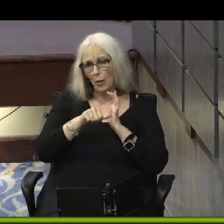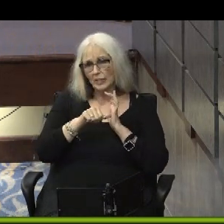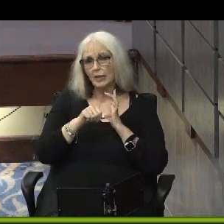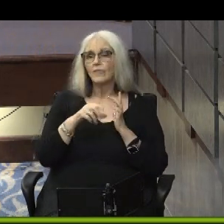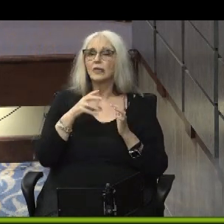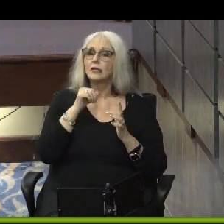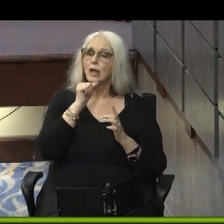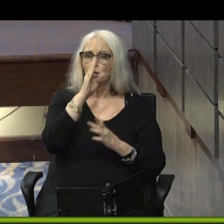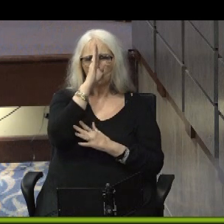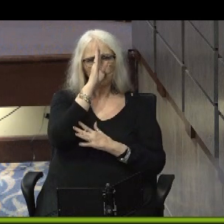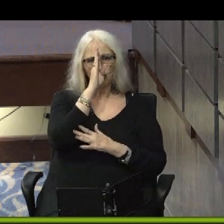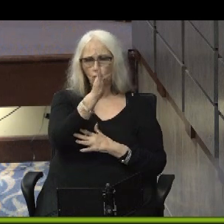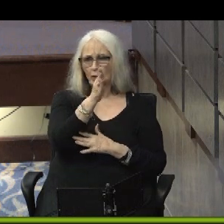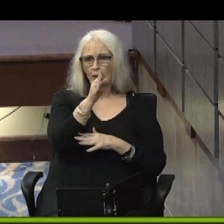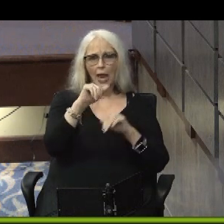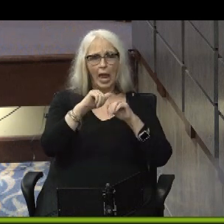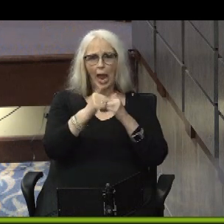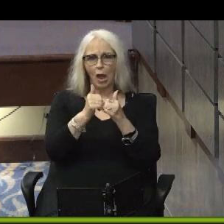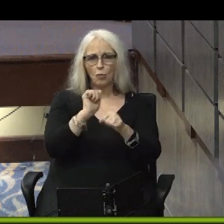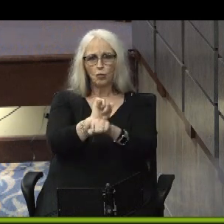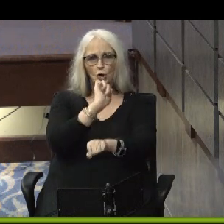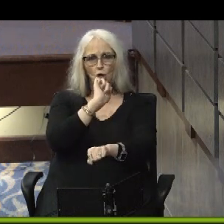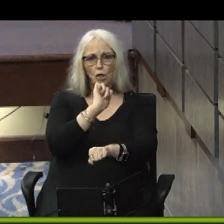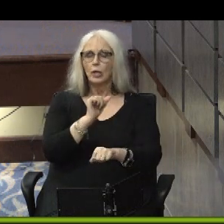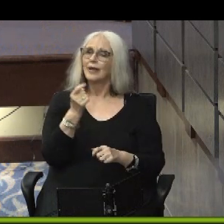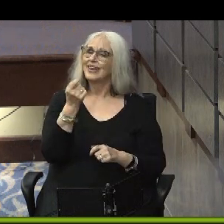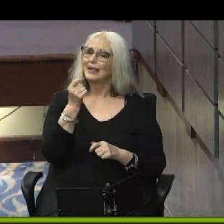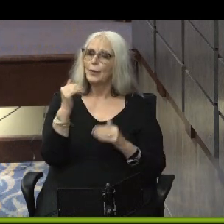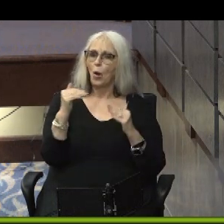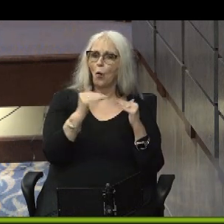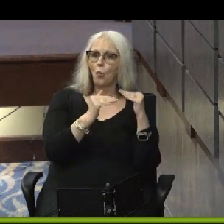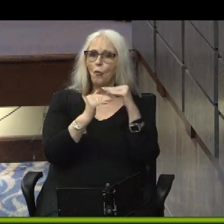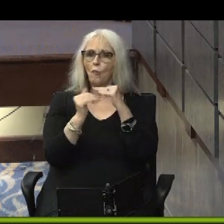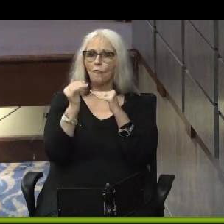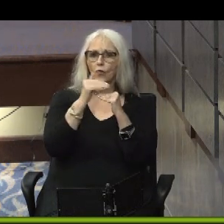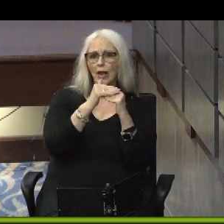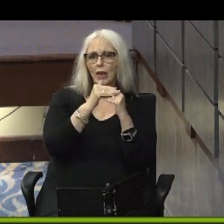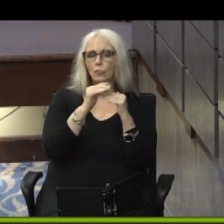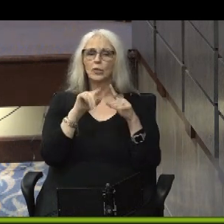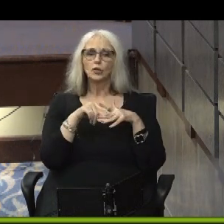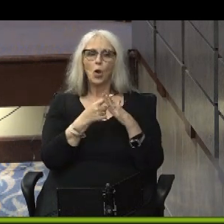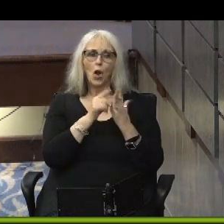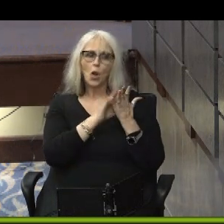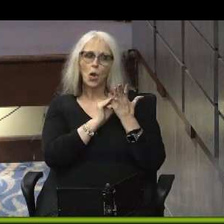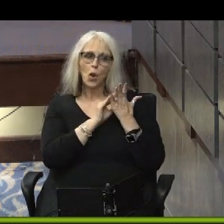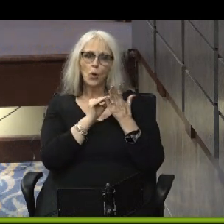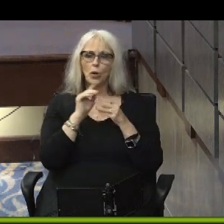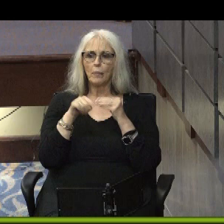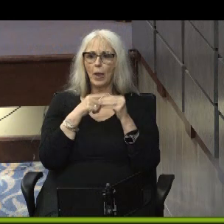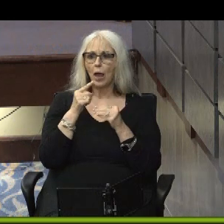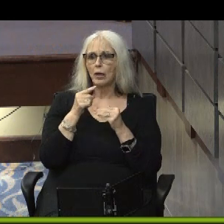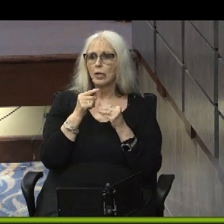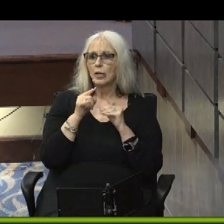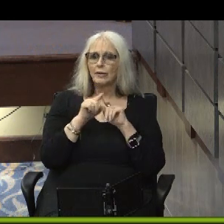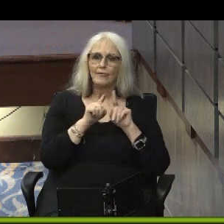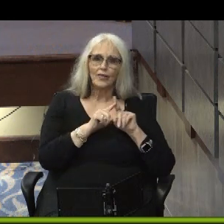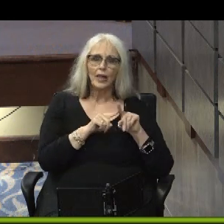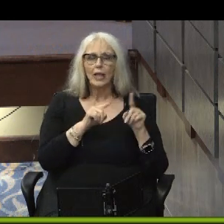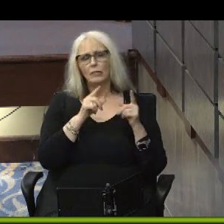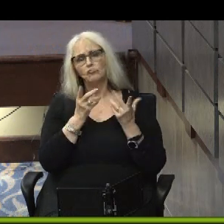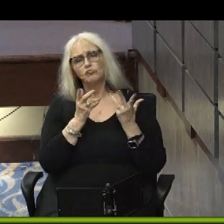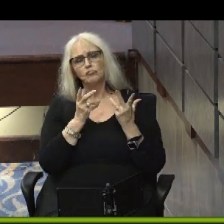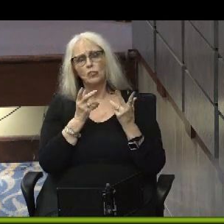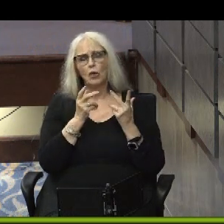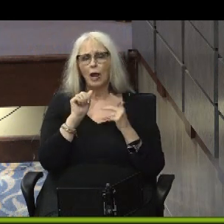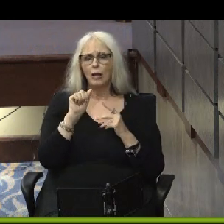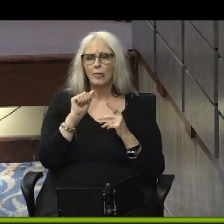a straight line how that works. It's more like a little bit of overlap, so we'll start to learn about you and start to articulate that strategy,